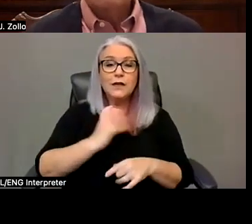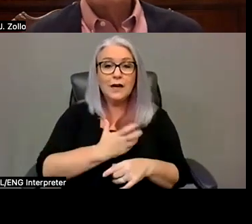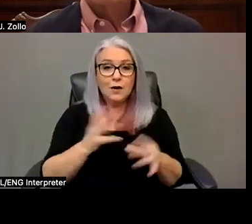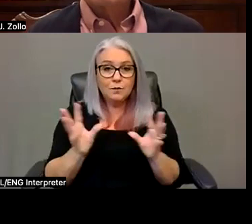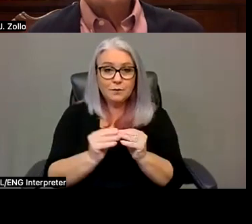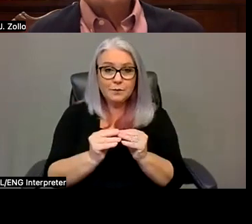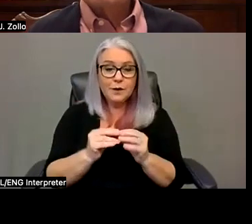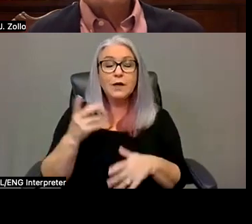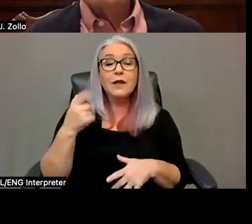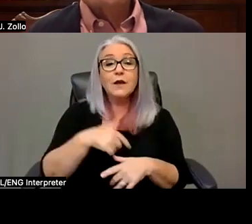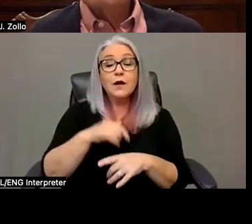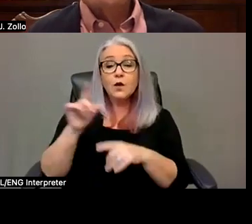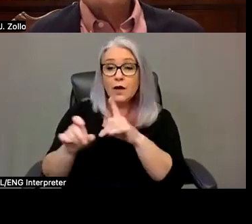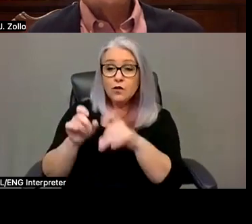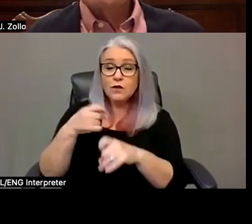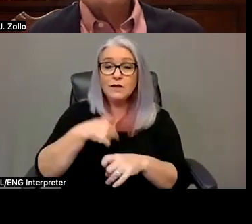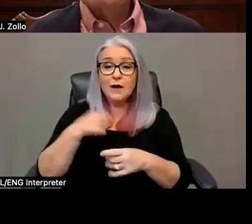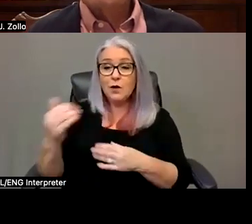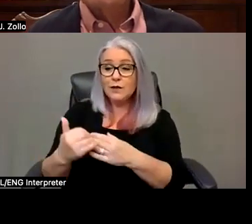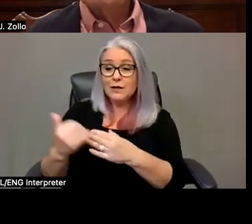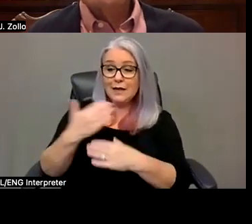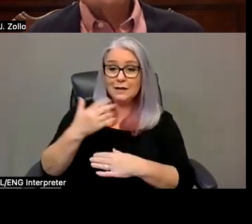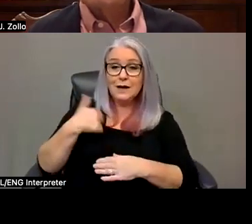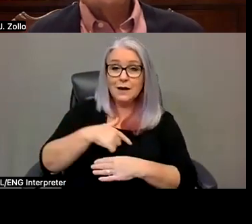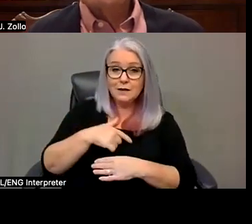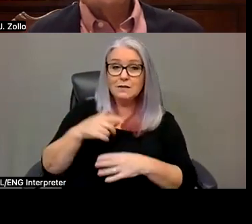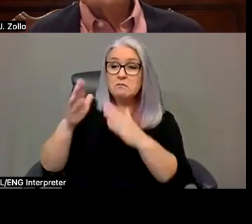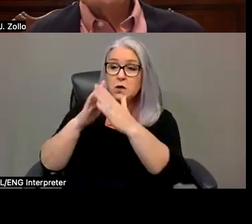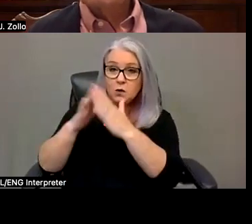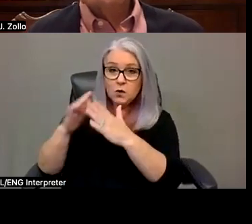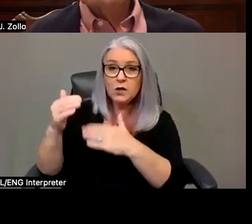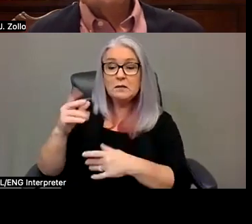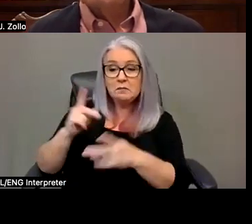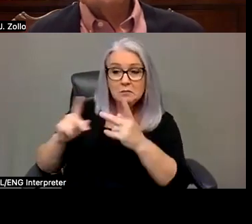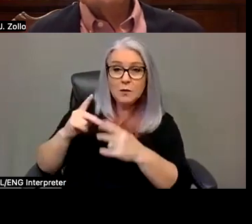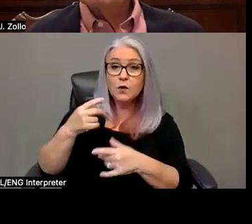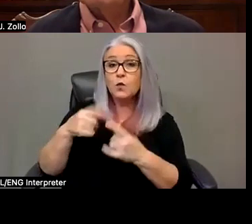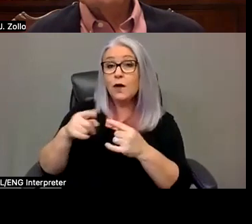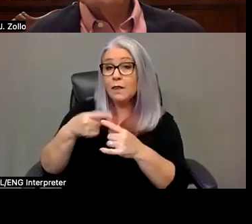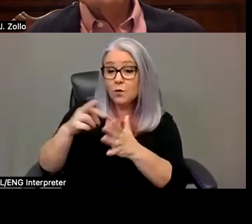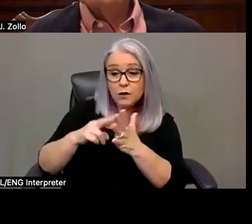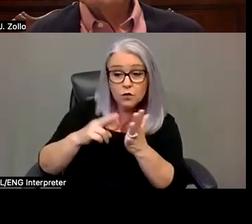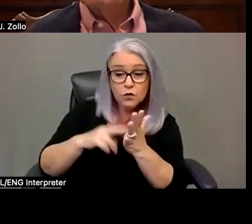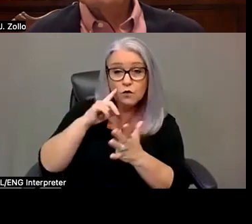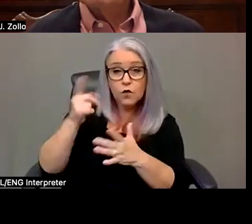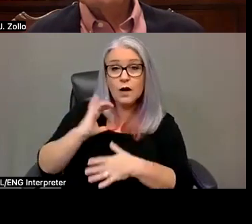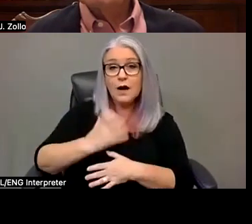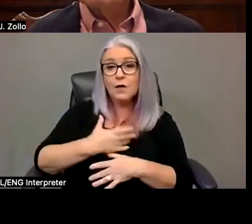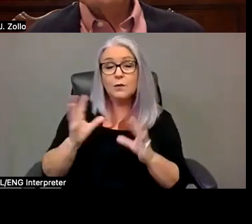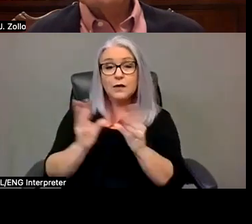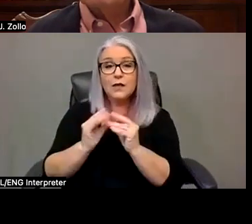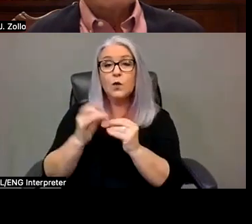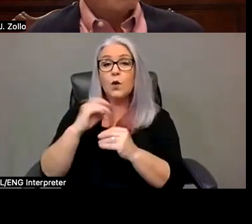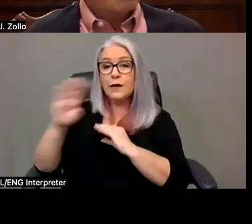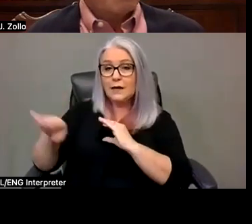the candidates will be answering were submitted by members of the community, either when they registered for the forum or by email to the